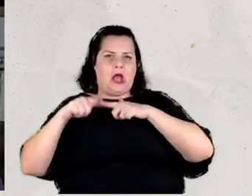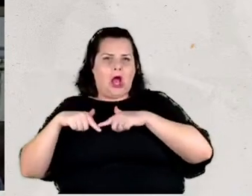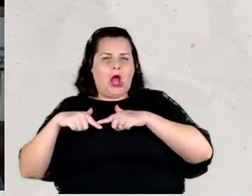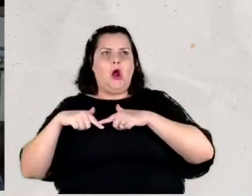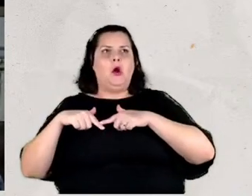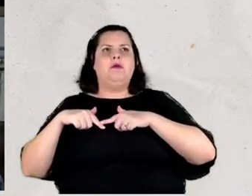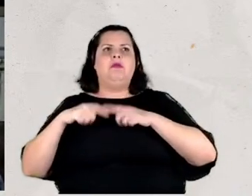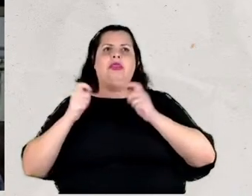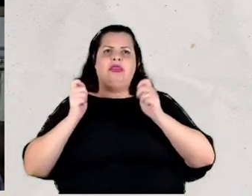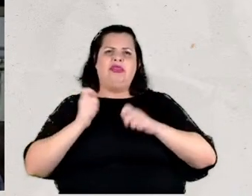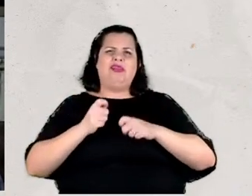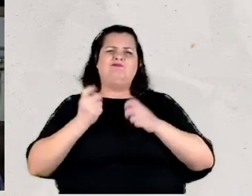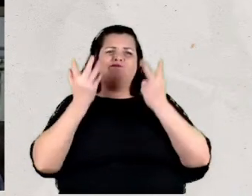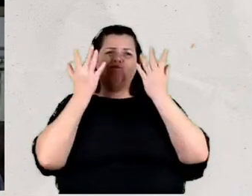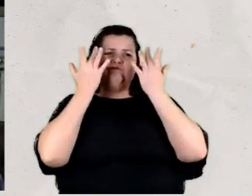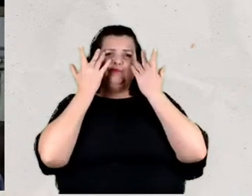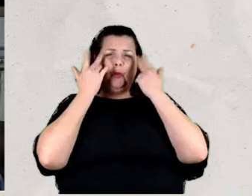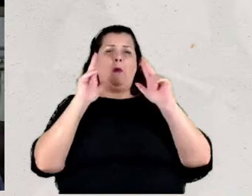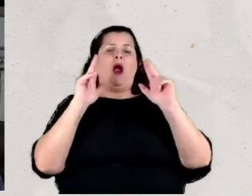be